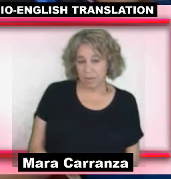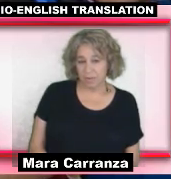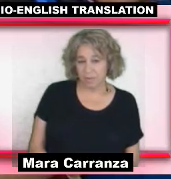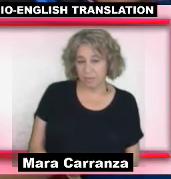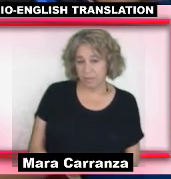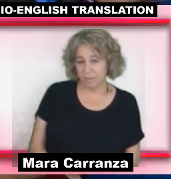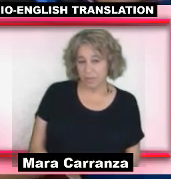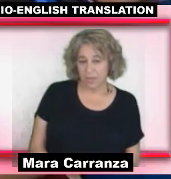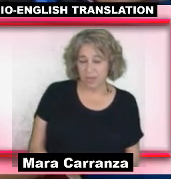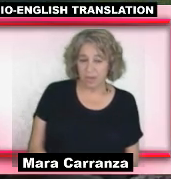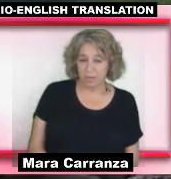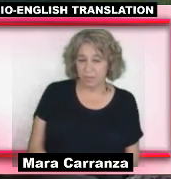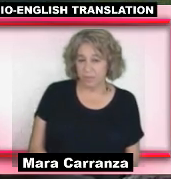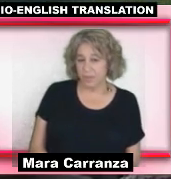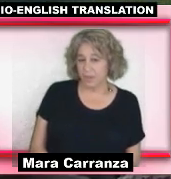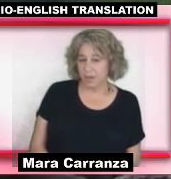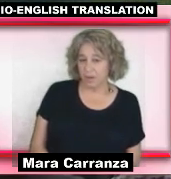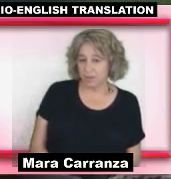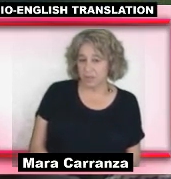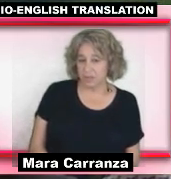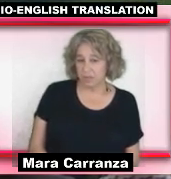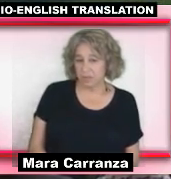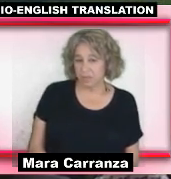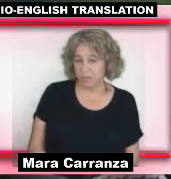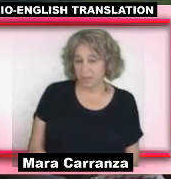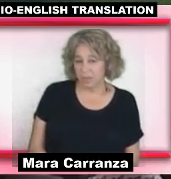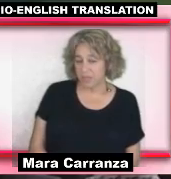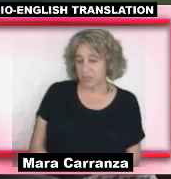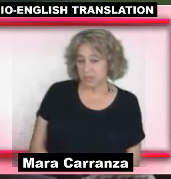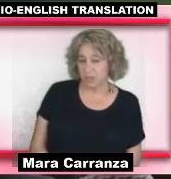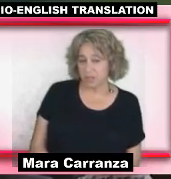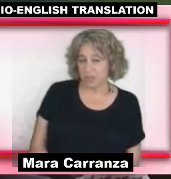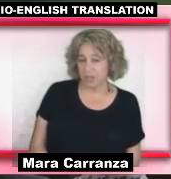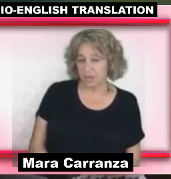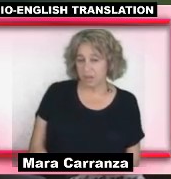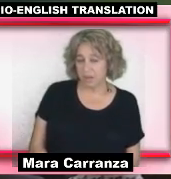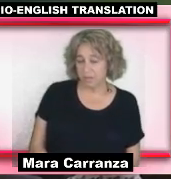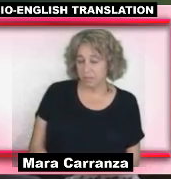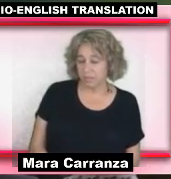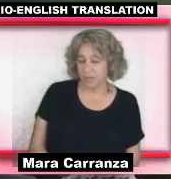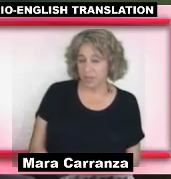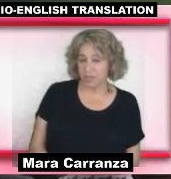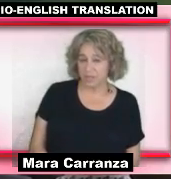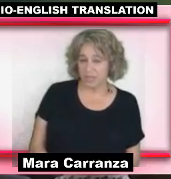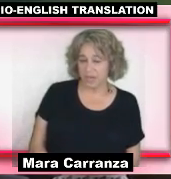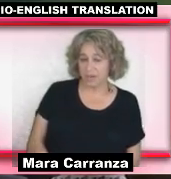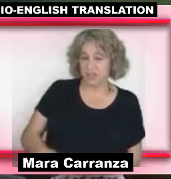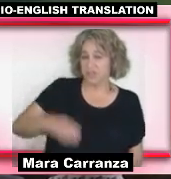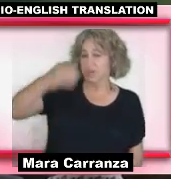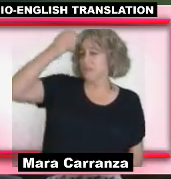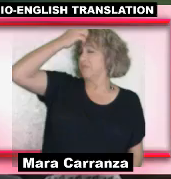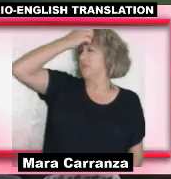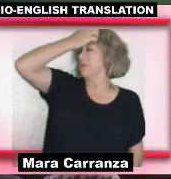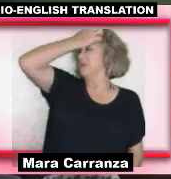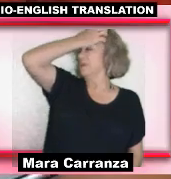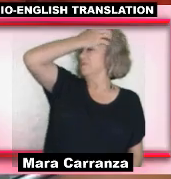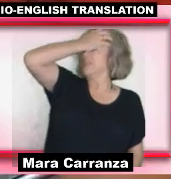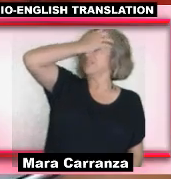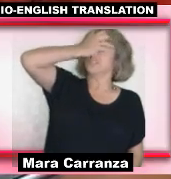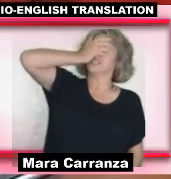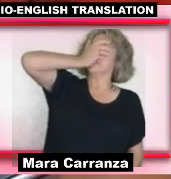¿Cómo? El canciller había dicho que para defender a los so that the concierge of